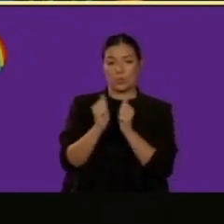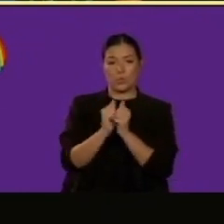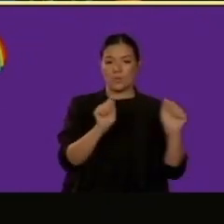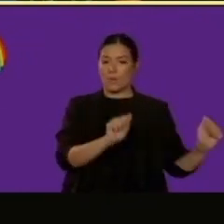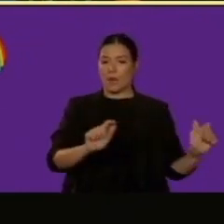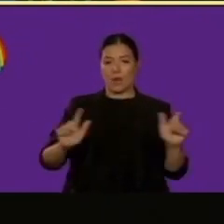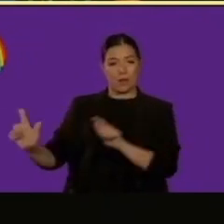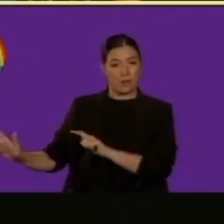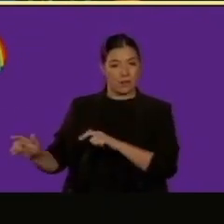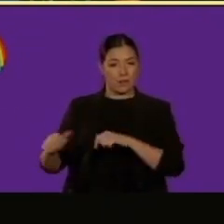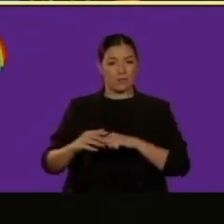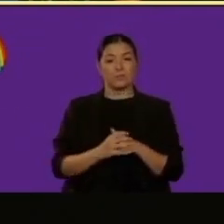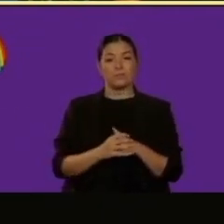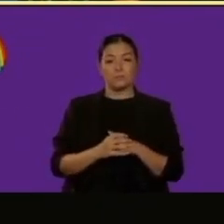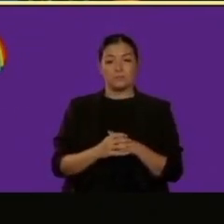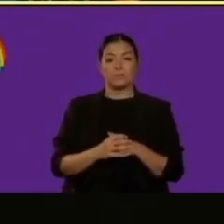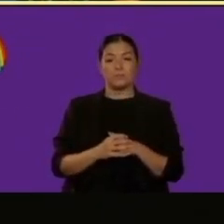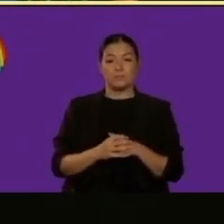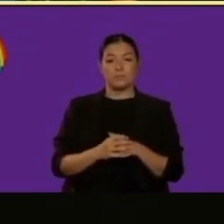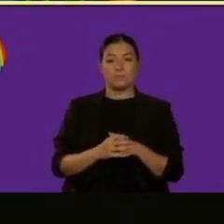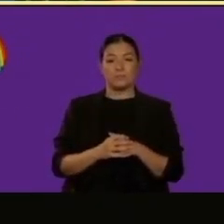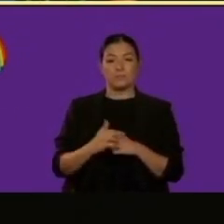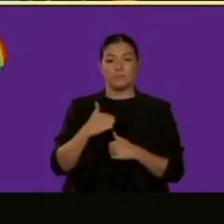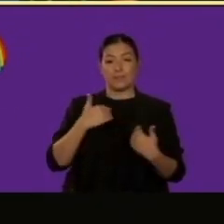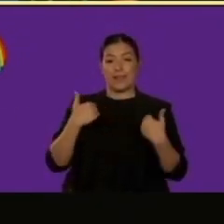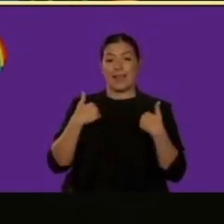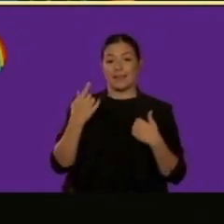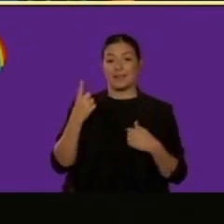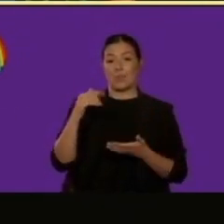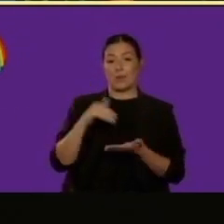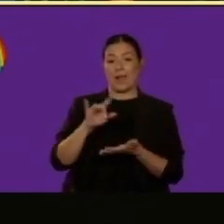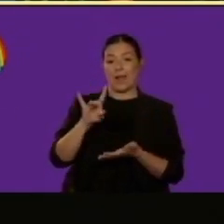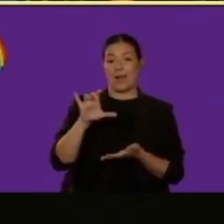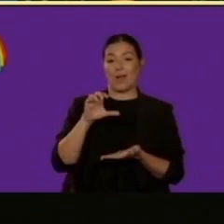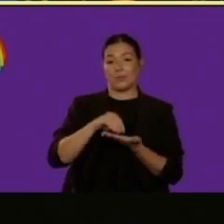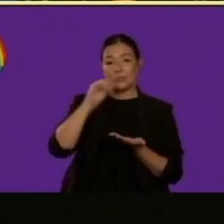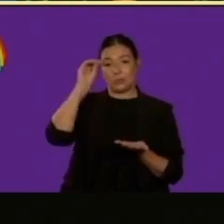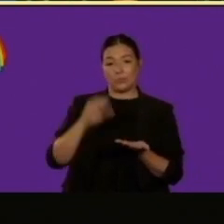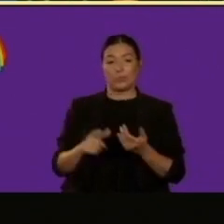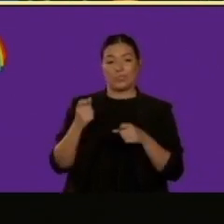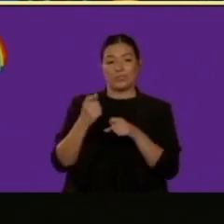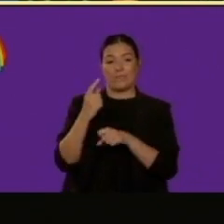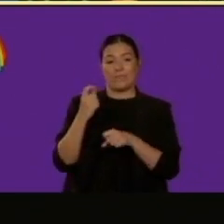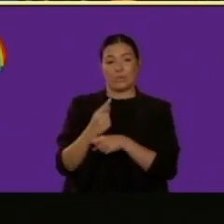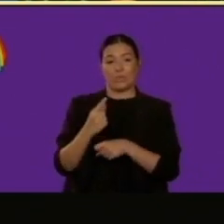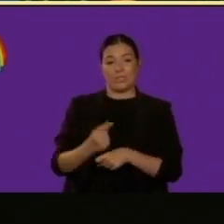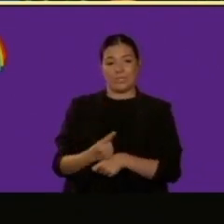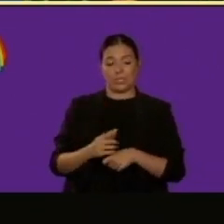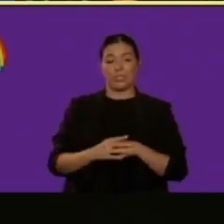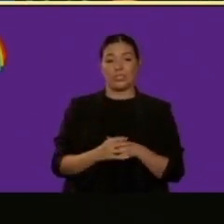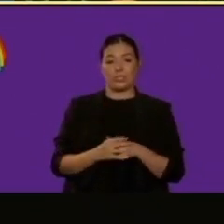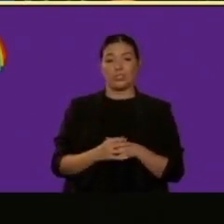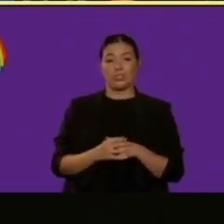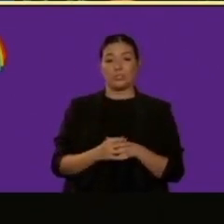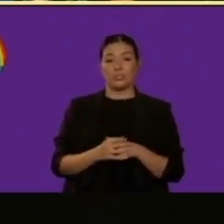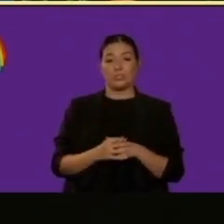Los of video estudiantes games. diseñaron So the personajes students basados en design cosas de sus characters vidas. based Hubo on desafíos something para of their